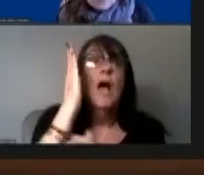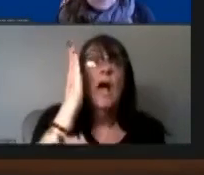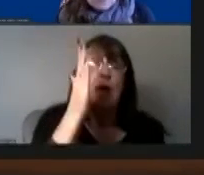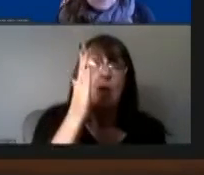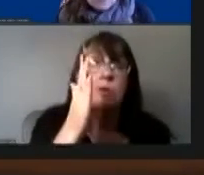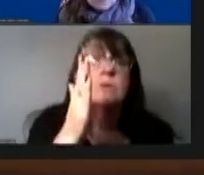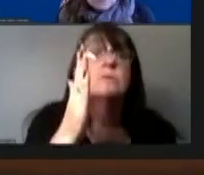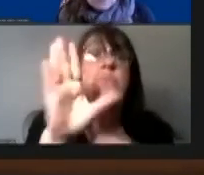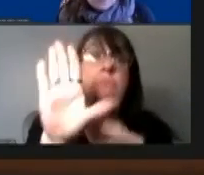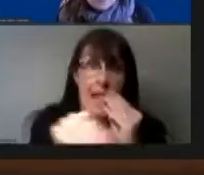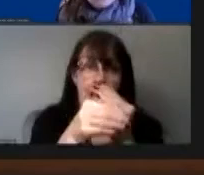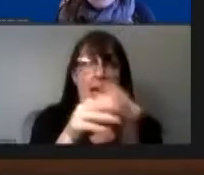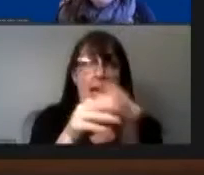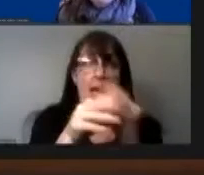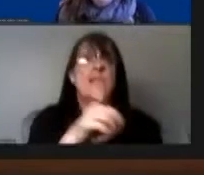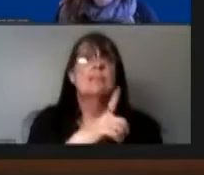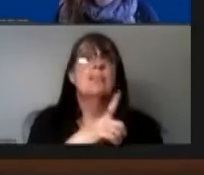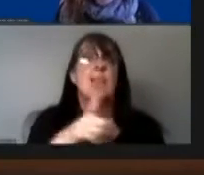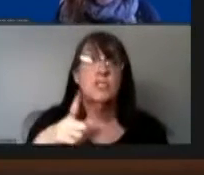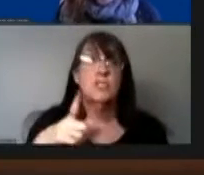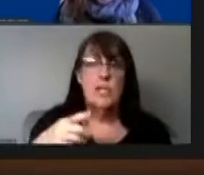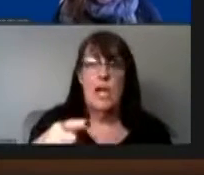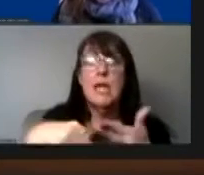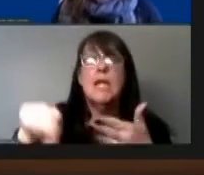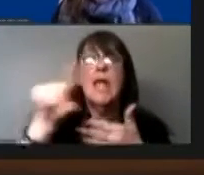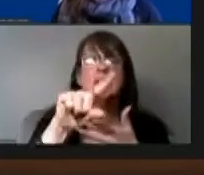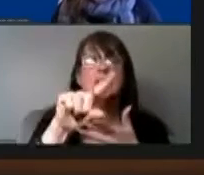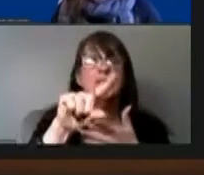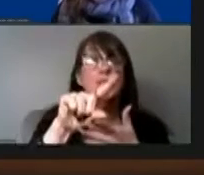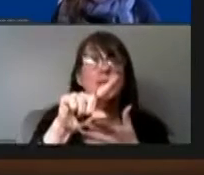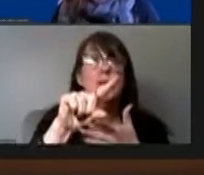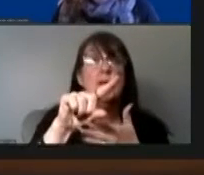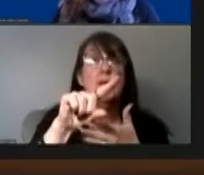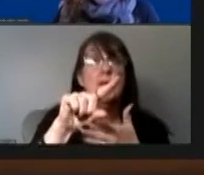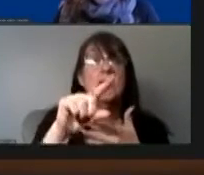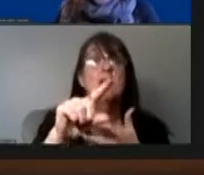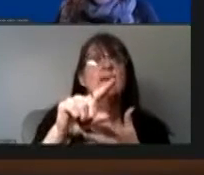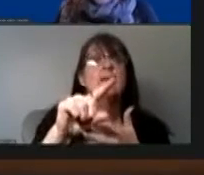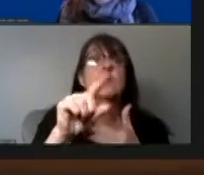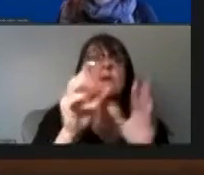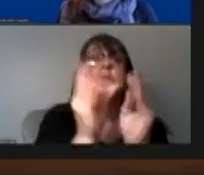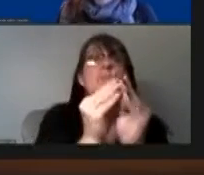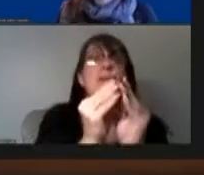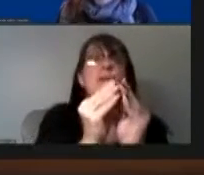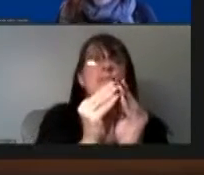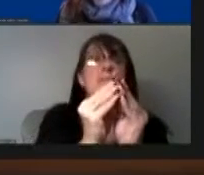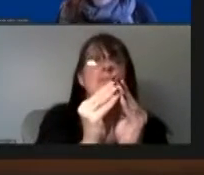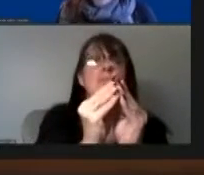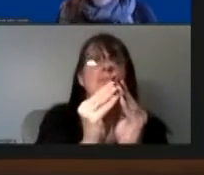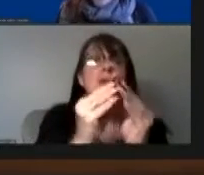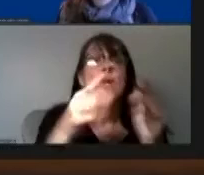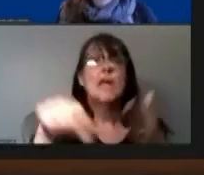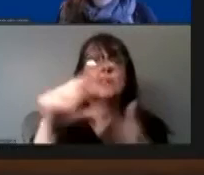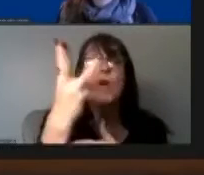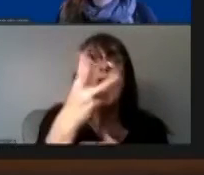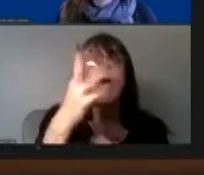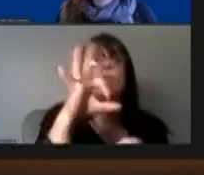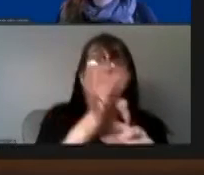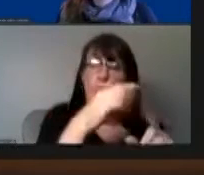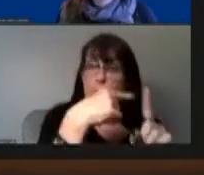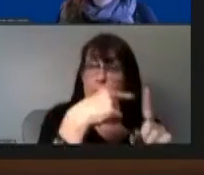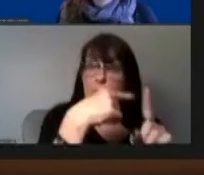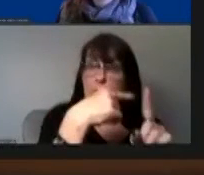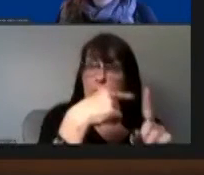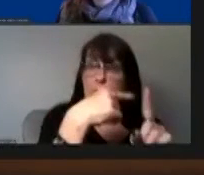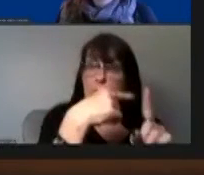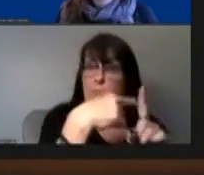legislation on next week's standing committee meeting next Wednesday. I, of course, will be voting in the positive and the affirmative